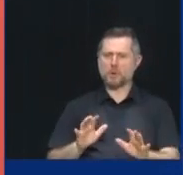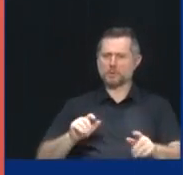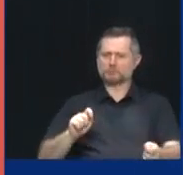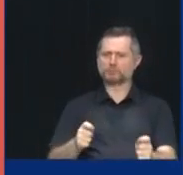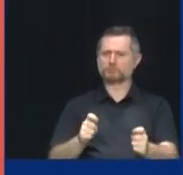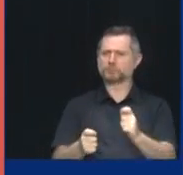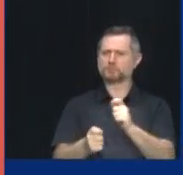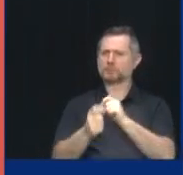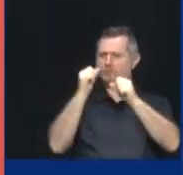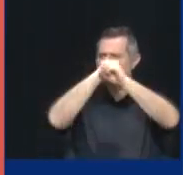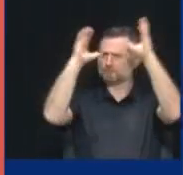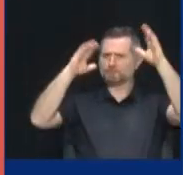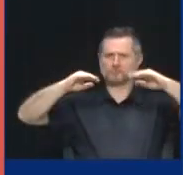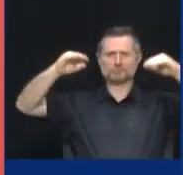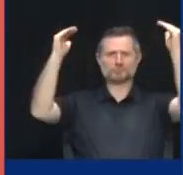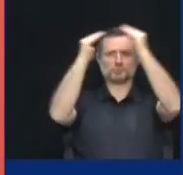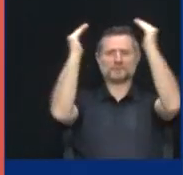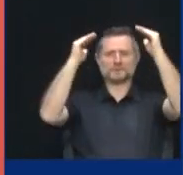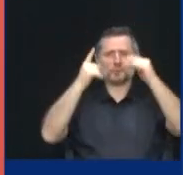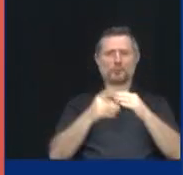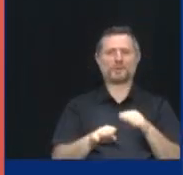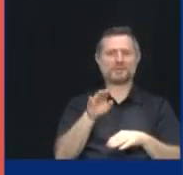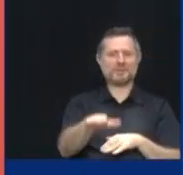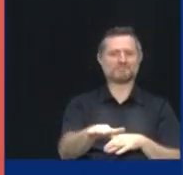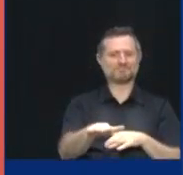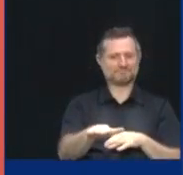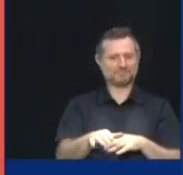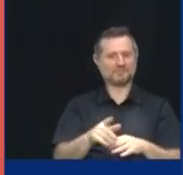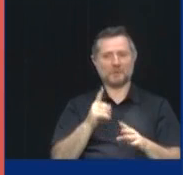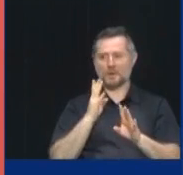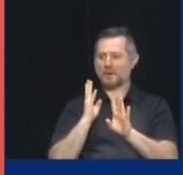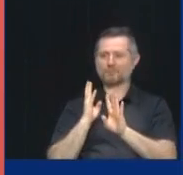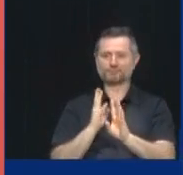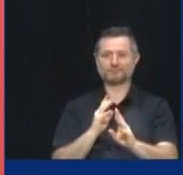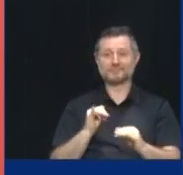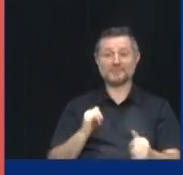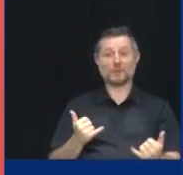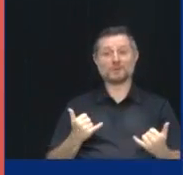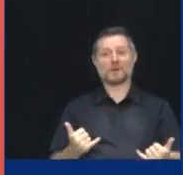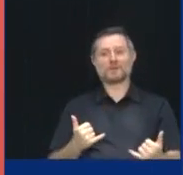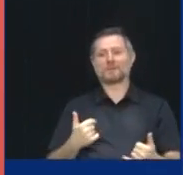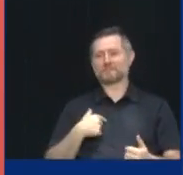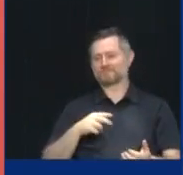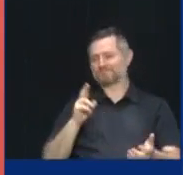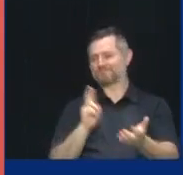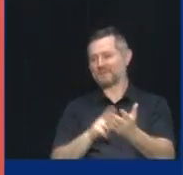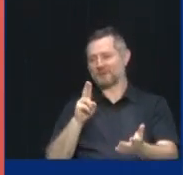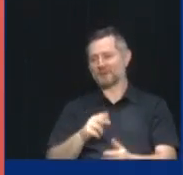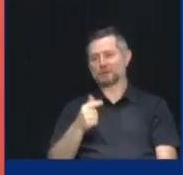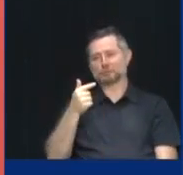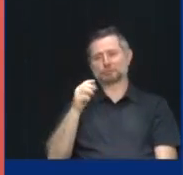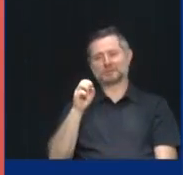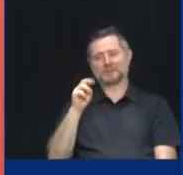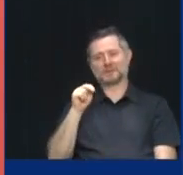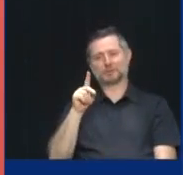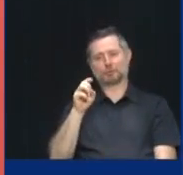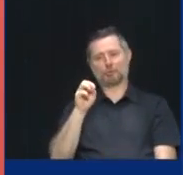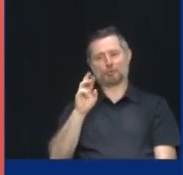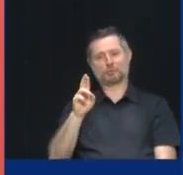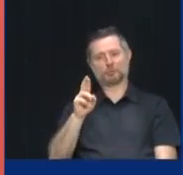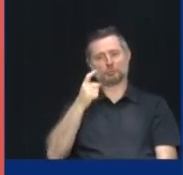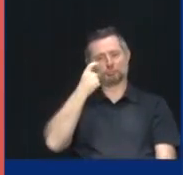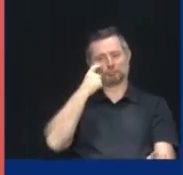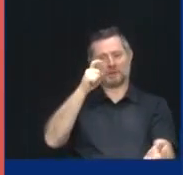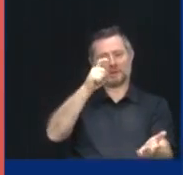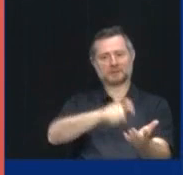that next step forward. Today, we will sign the Gender Recognition Act. The gender recognition is the